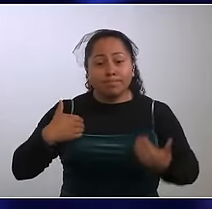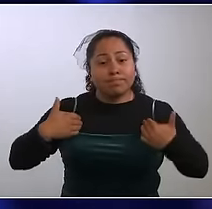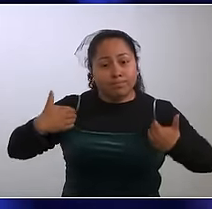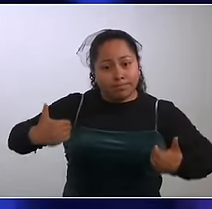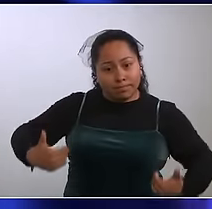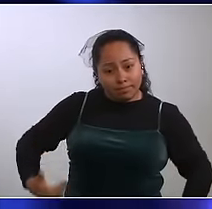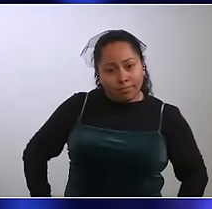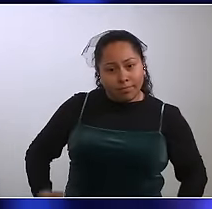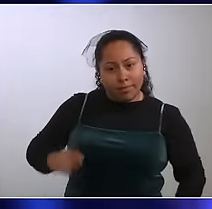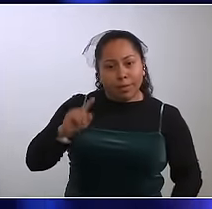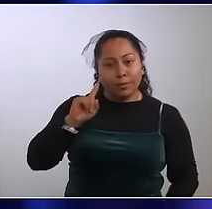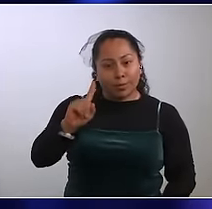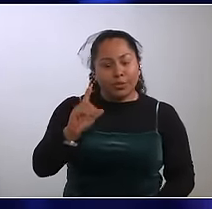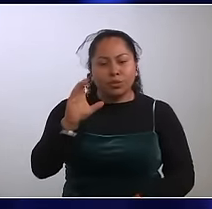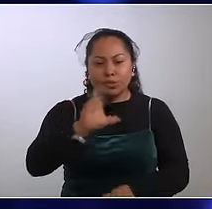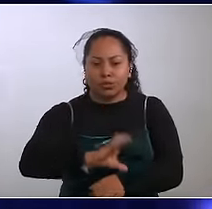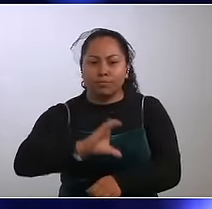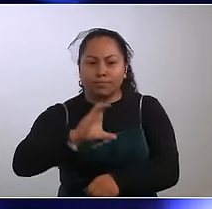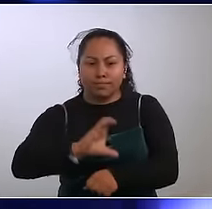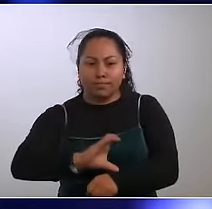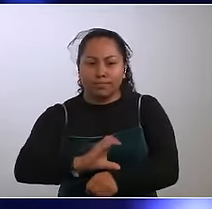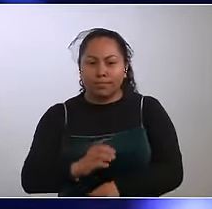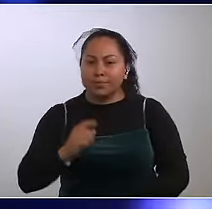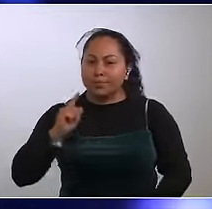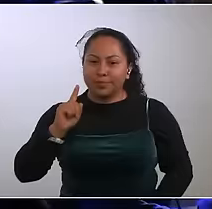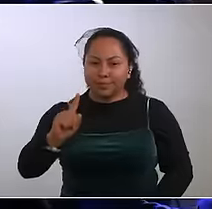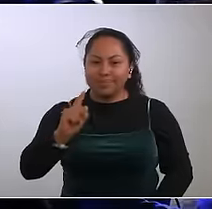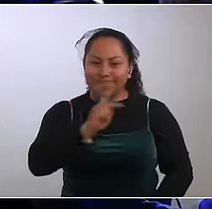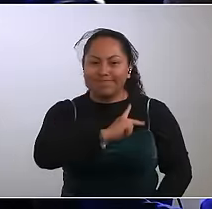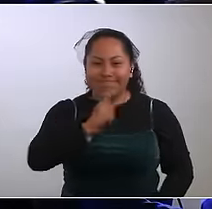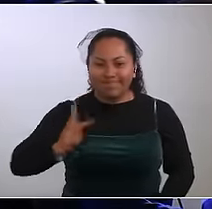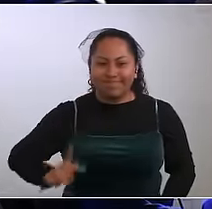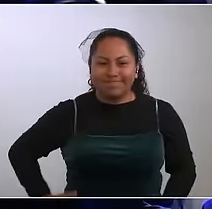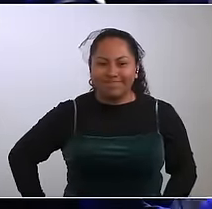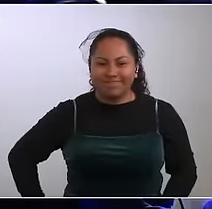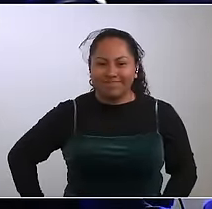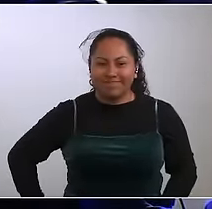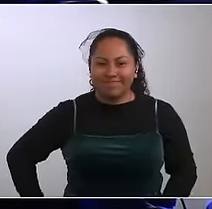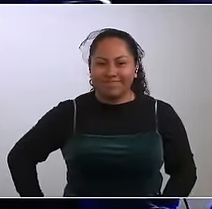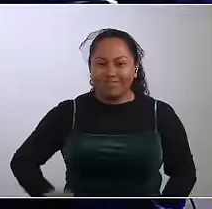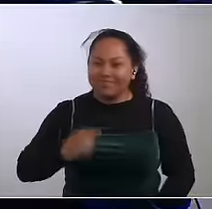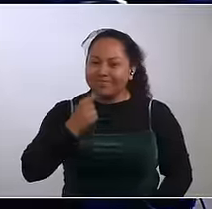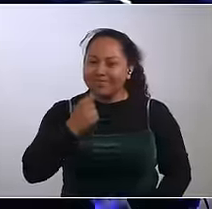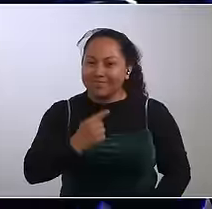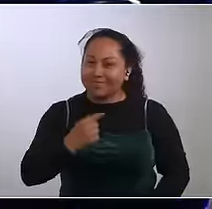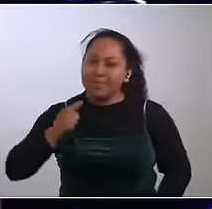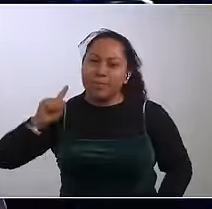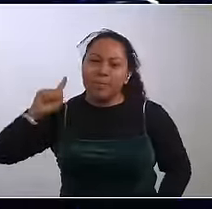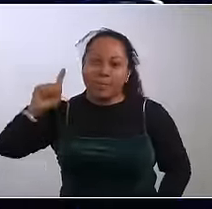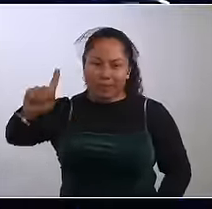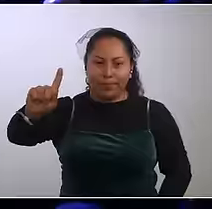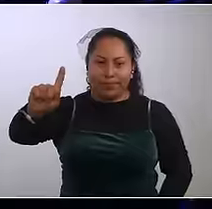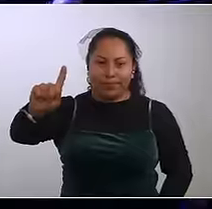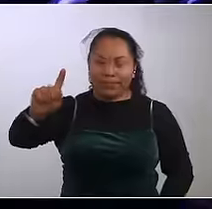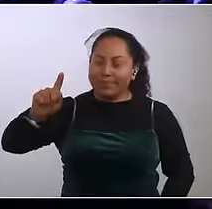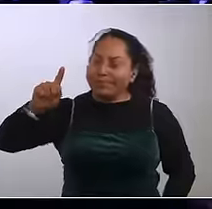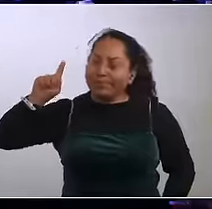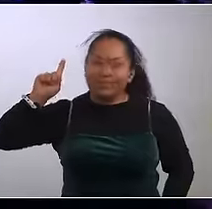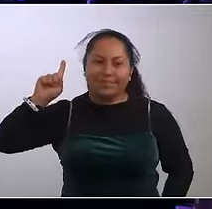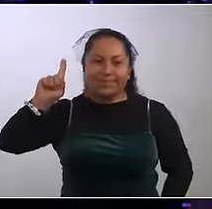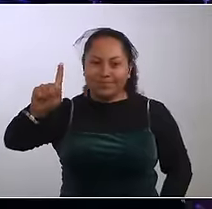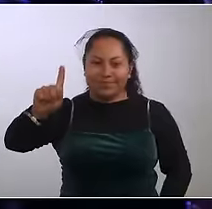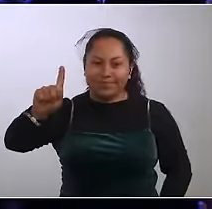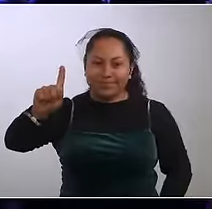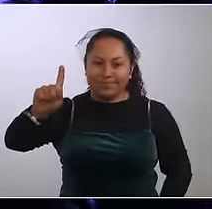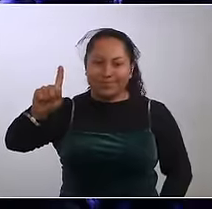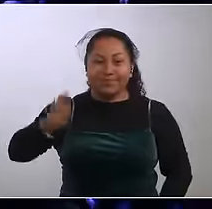una iglesia, one king, un rey, one throne, un trono. I said it is one. Dije, es uno. One. Uno.